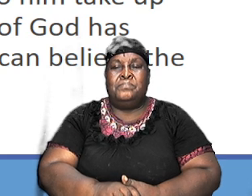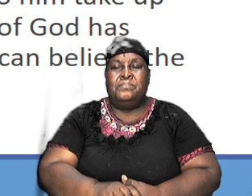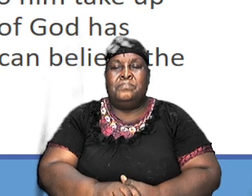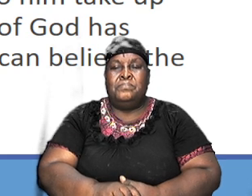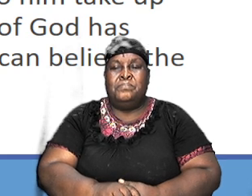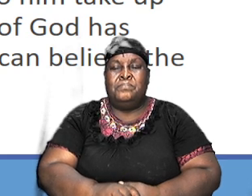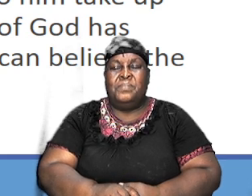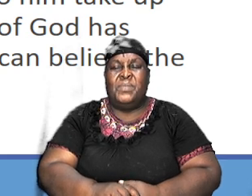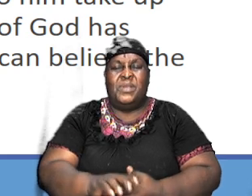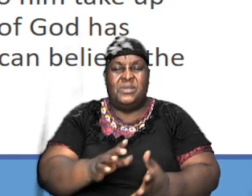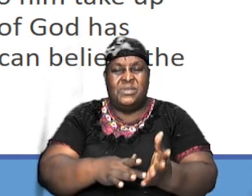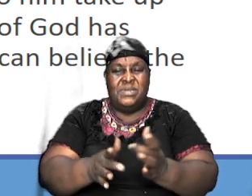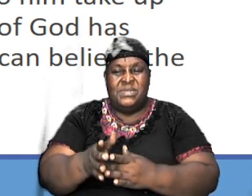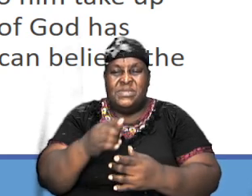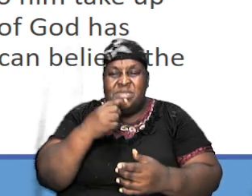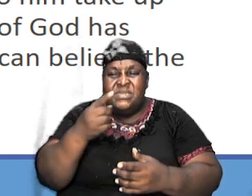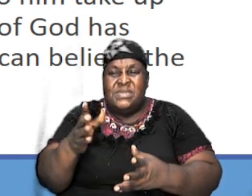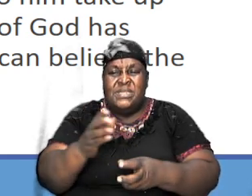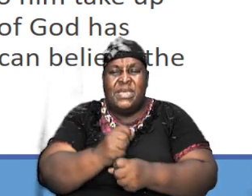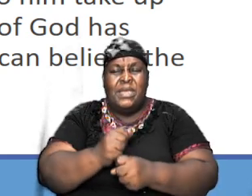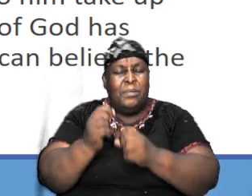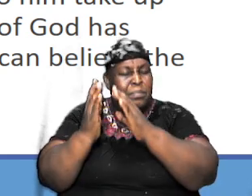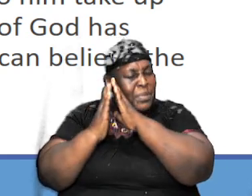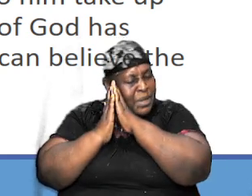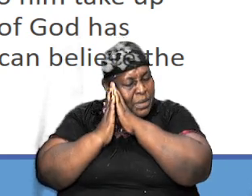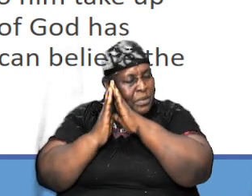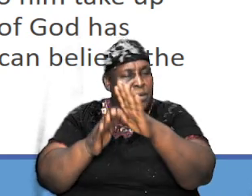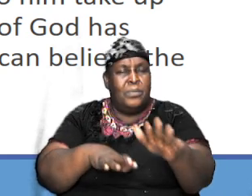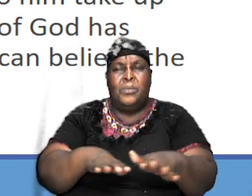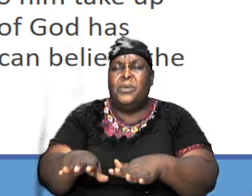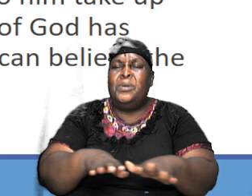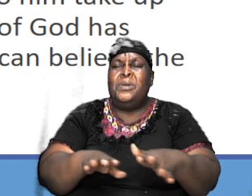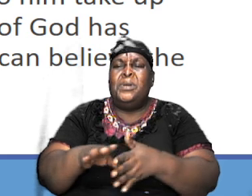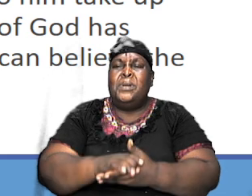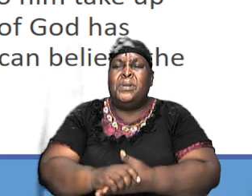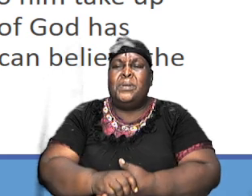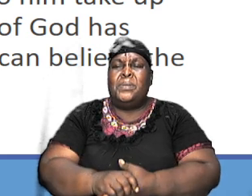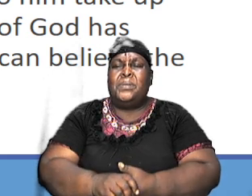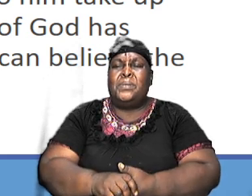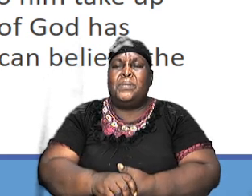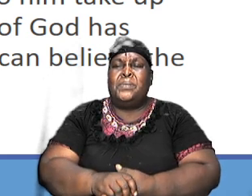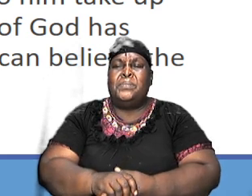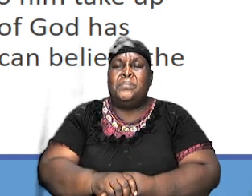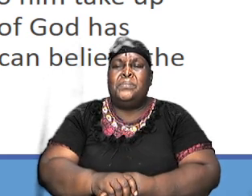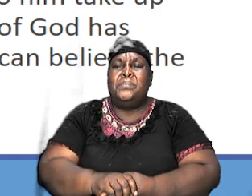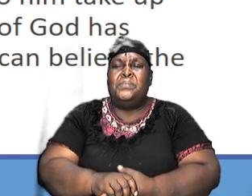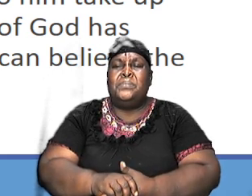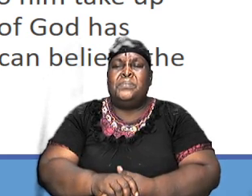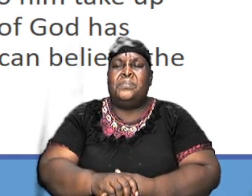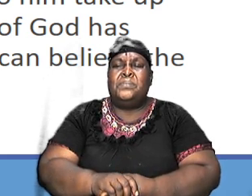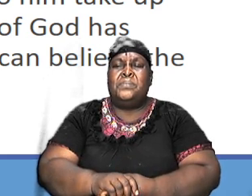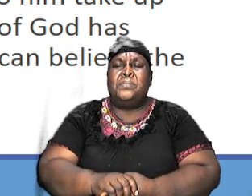Alright, so for Jesus to say, take up thy bed and walk, according to Isaiah,